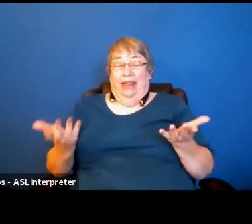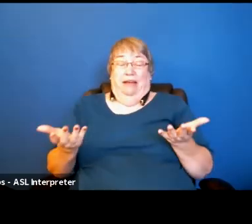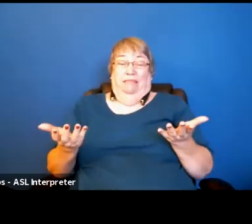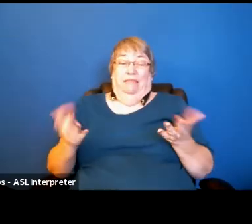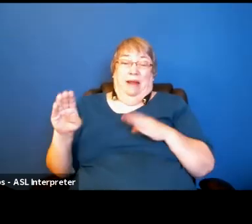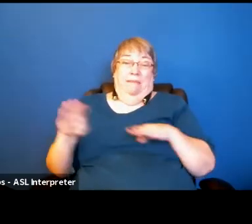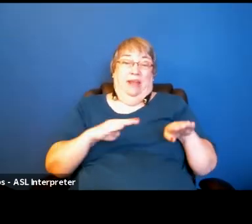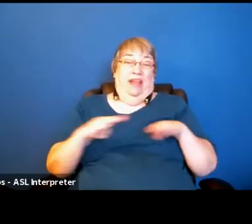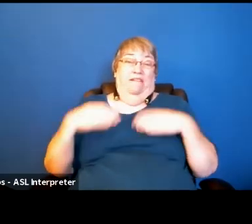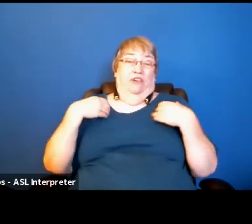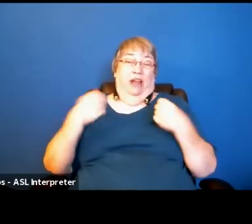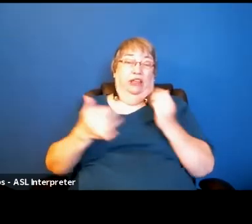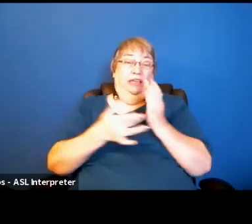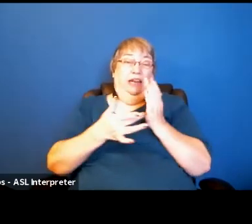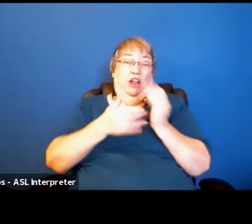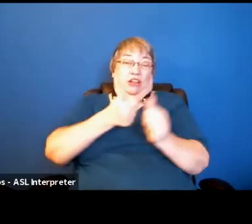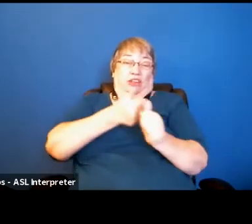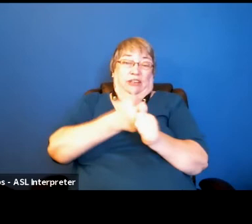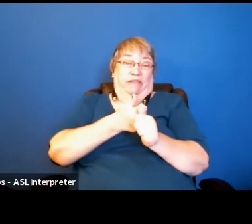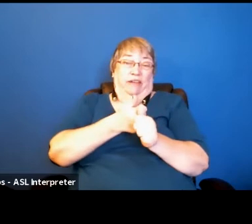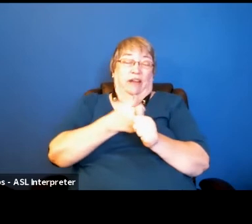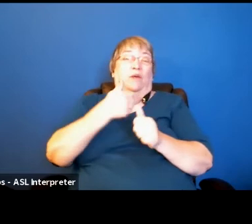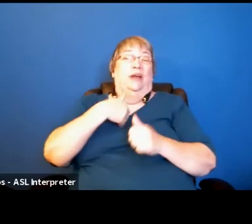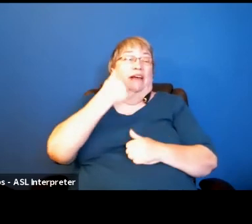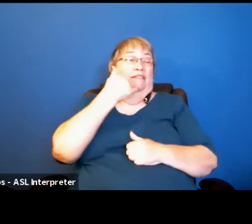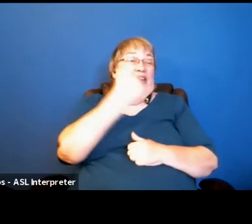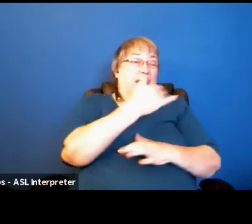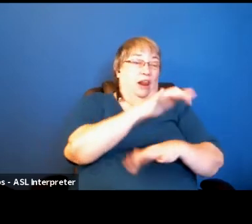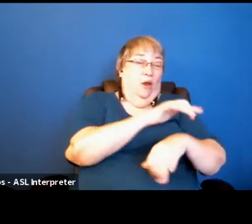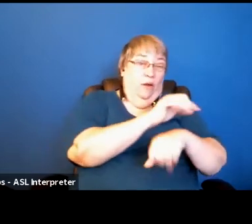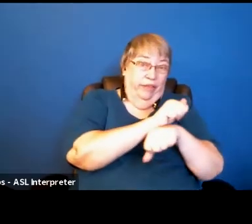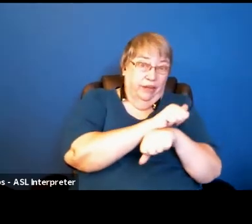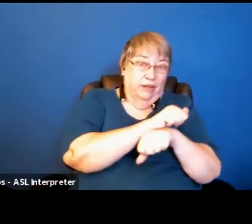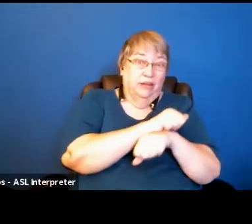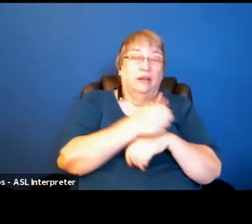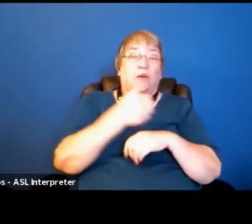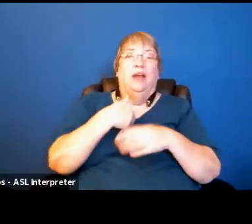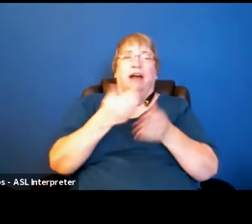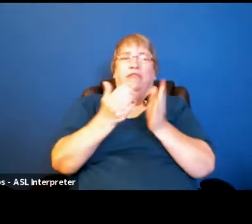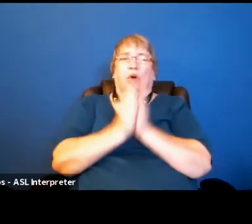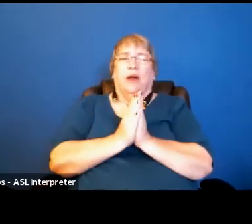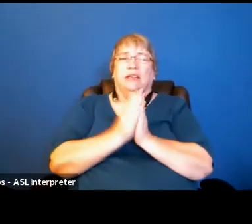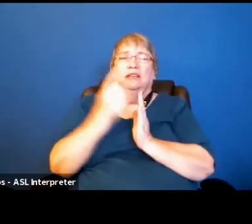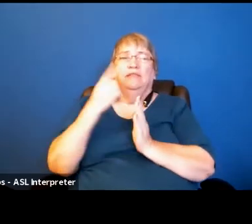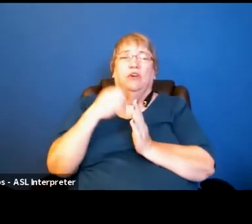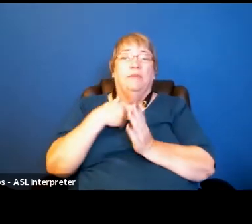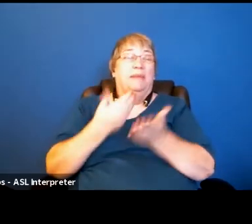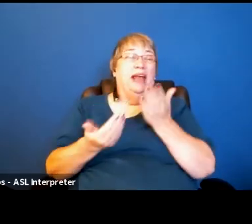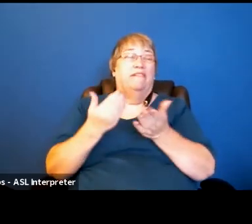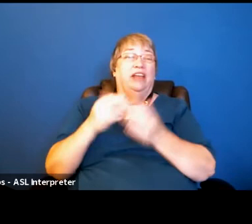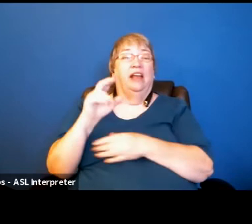I mentioned telehealth. We have a request that is related to building out virtual crisis